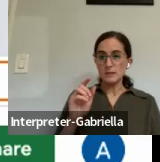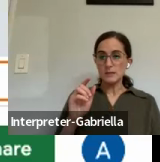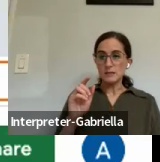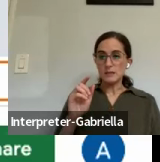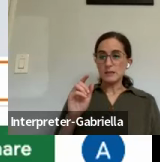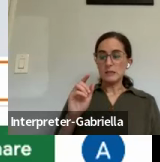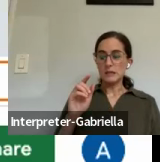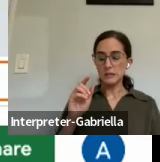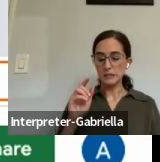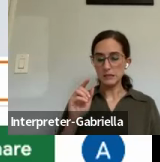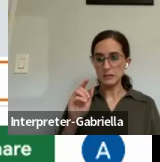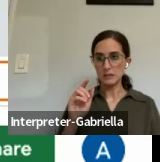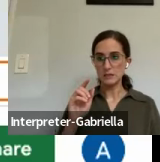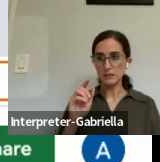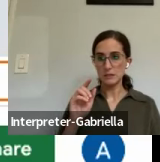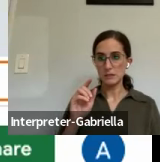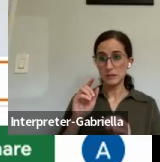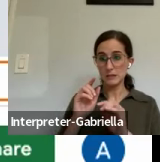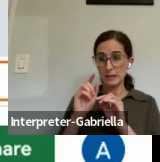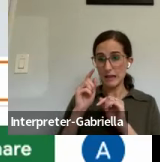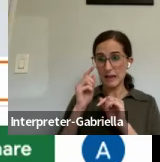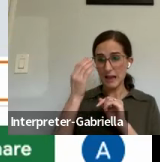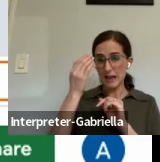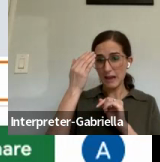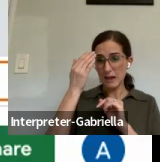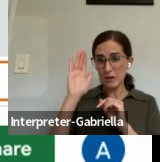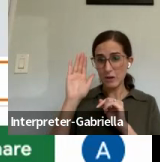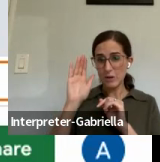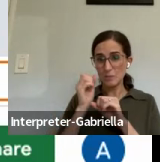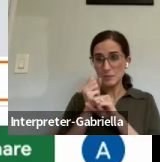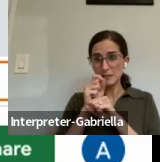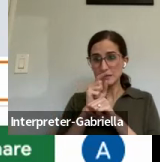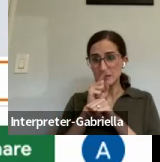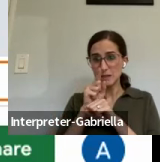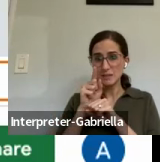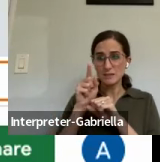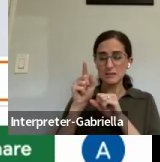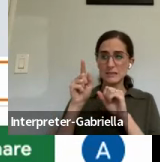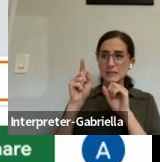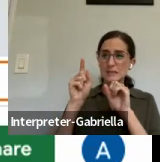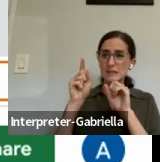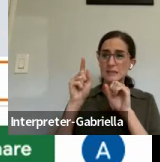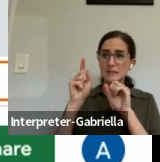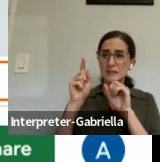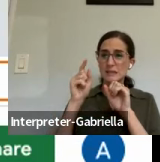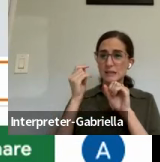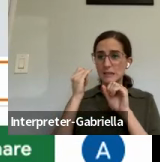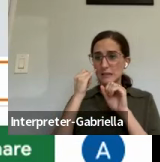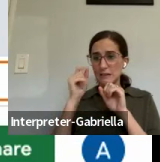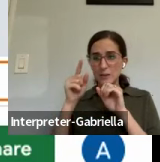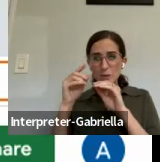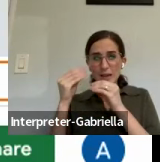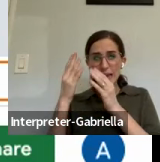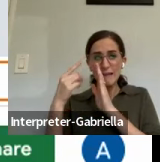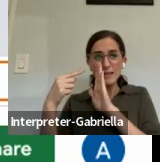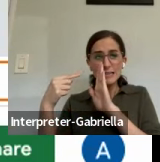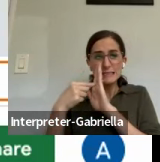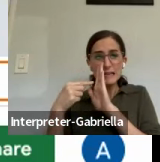if it makes sense that you can provide a more elaborated example that then I can translate. Thank you.